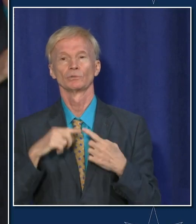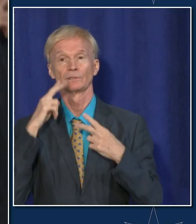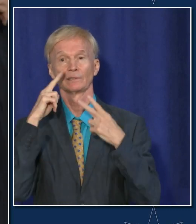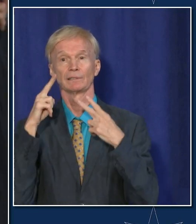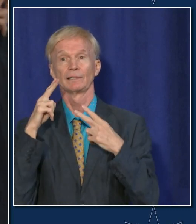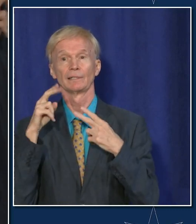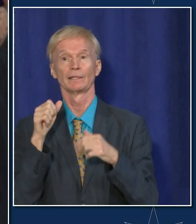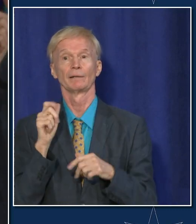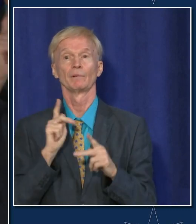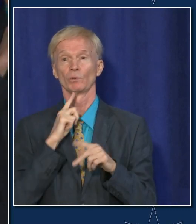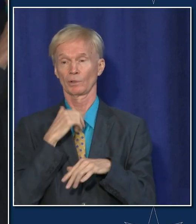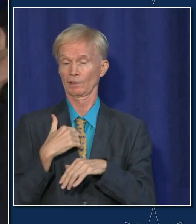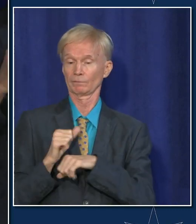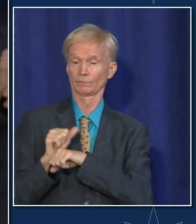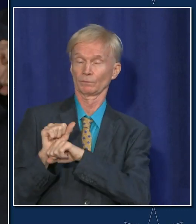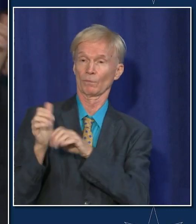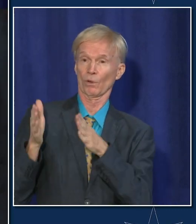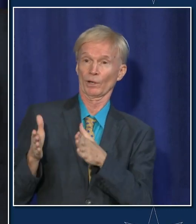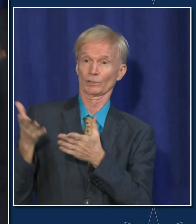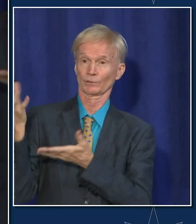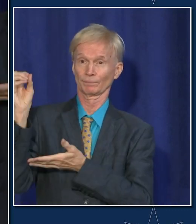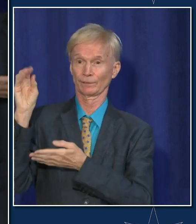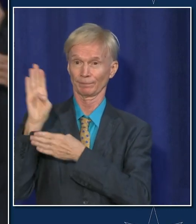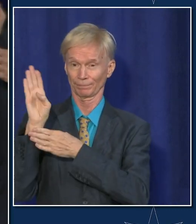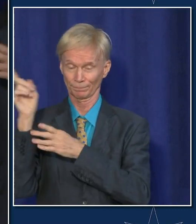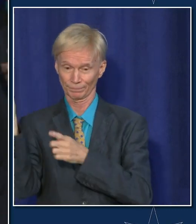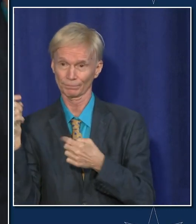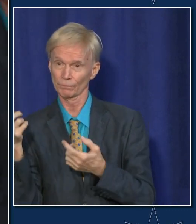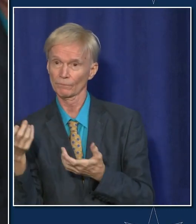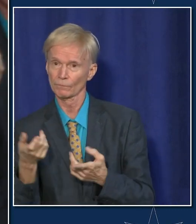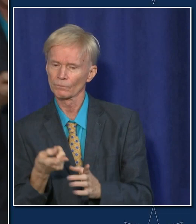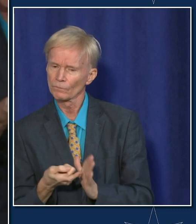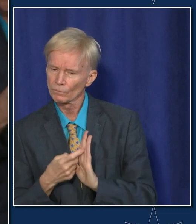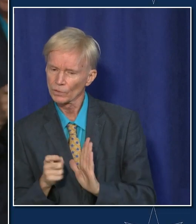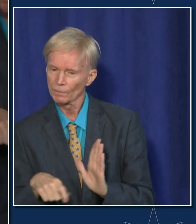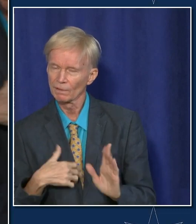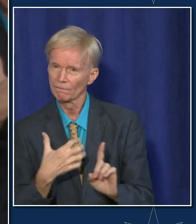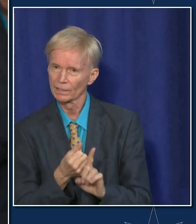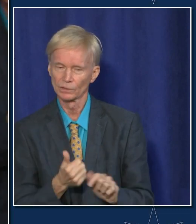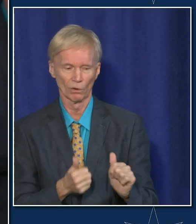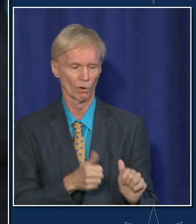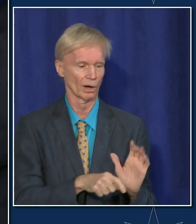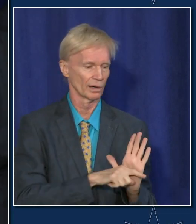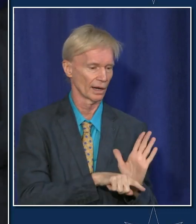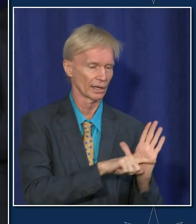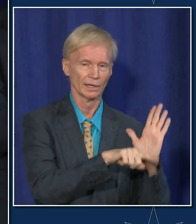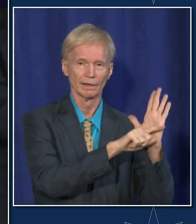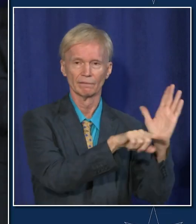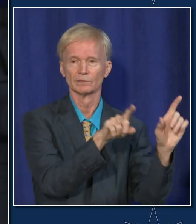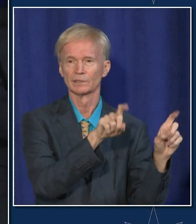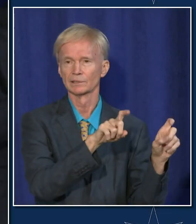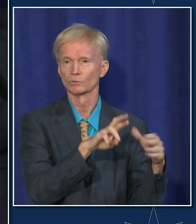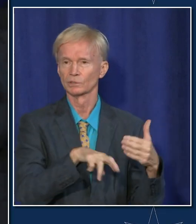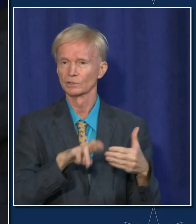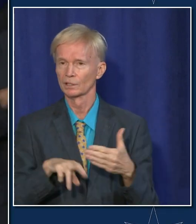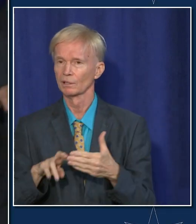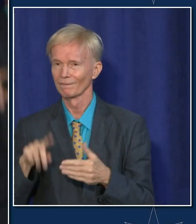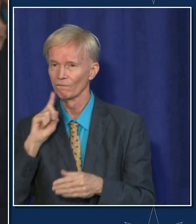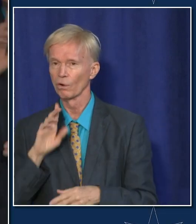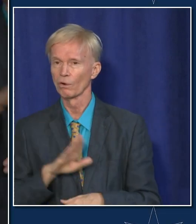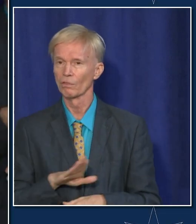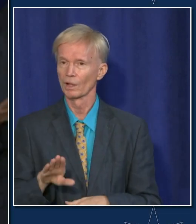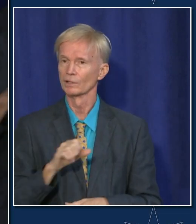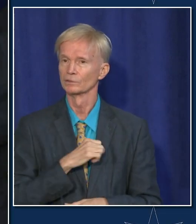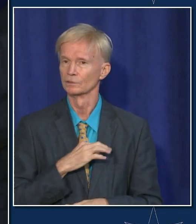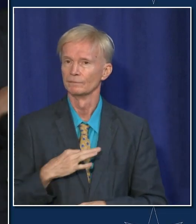that decision to mandate vaccination, or in some case vaccination or frequent negative testing for their